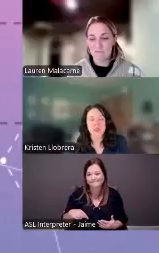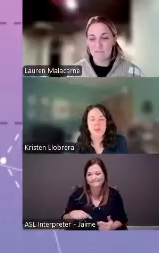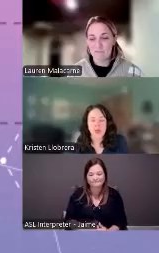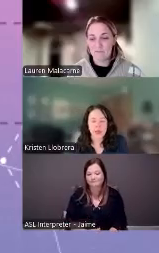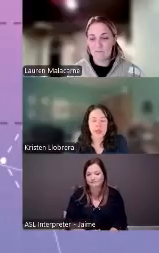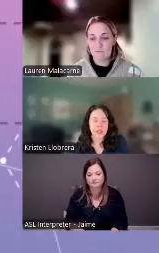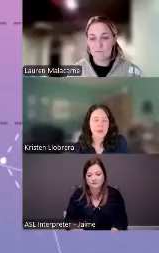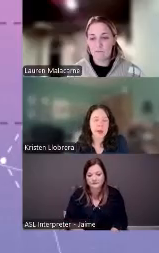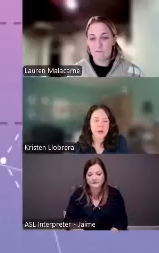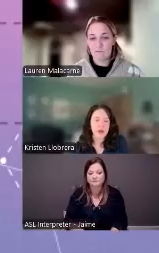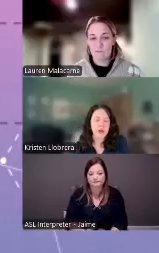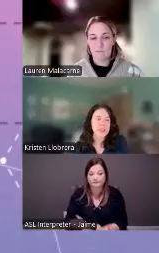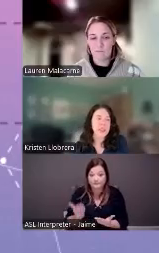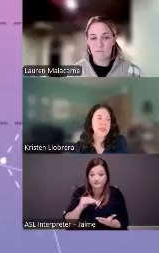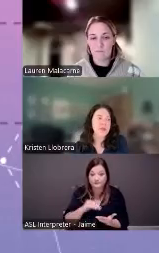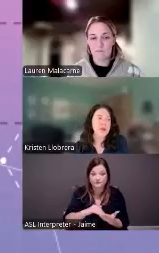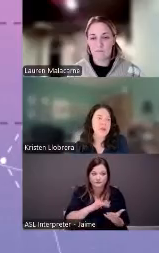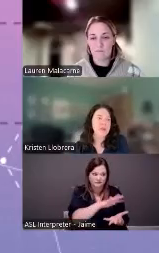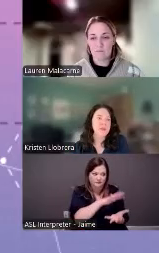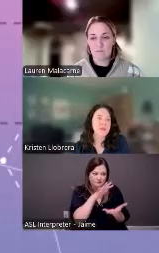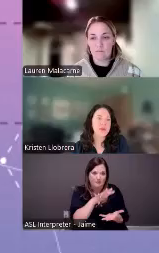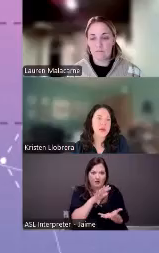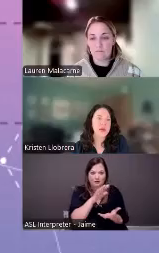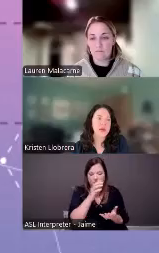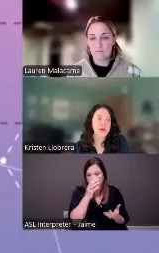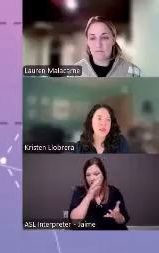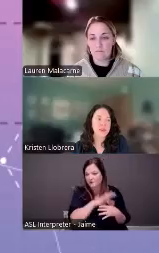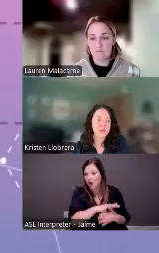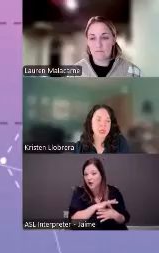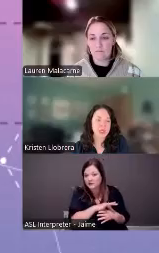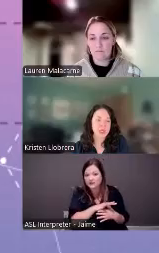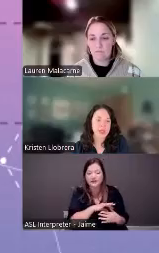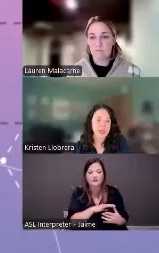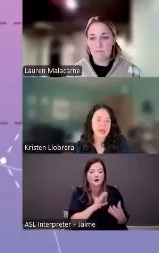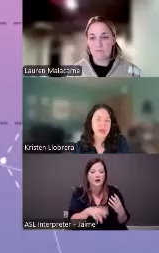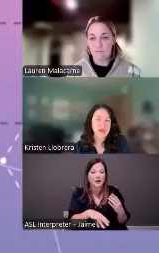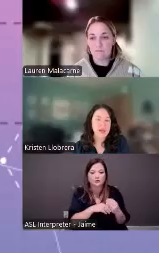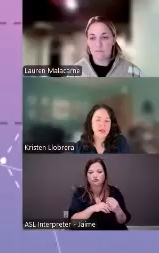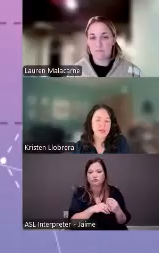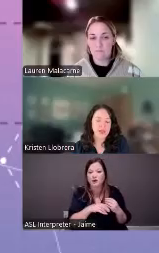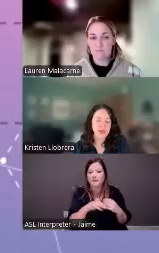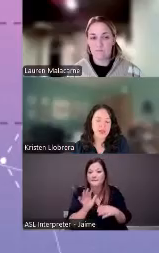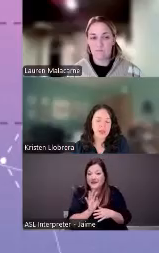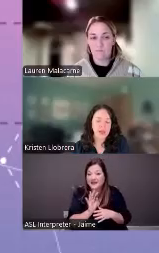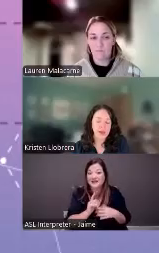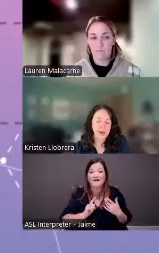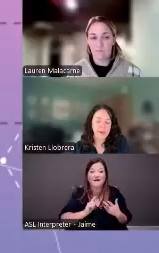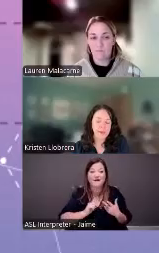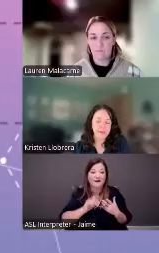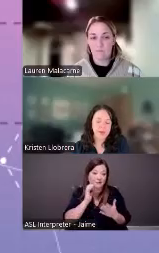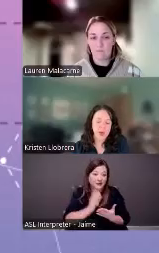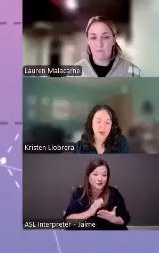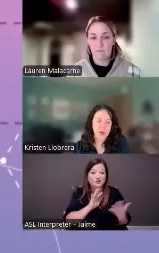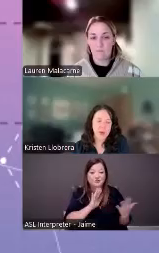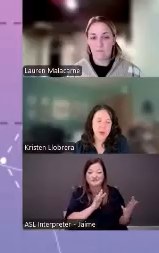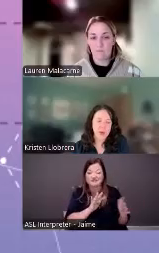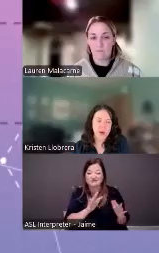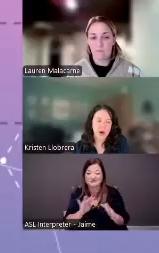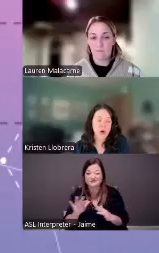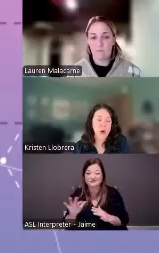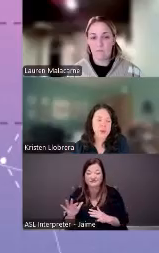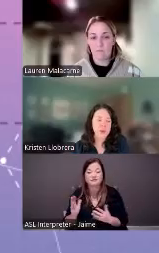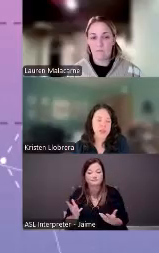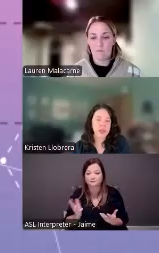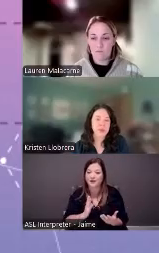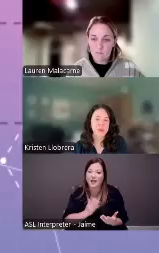Just with the amount, again, the amount of content, the amount of extra media and everything.